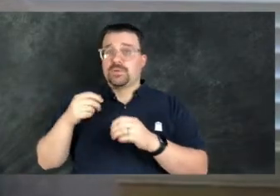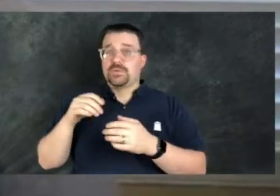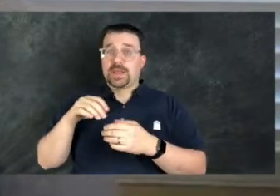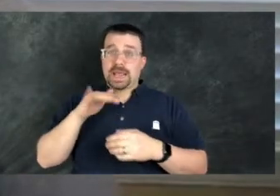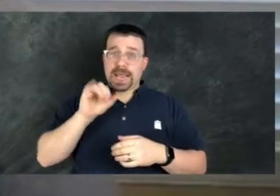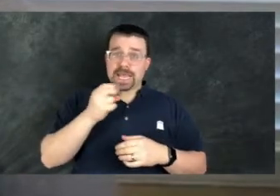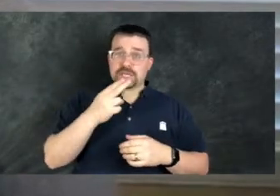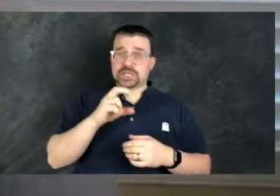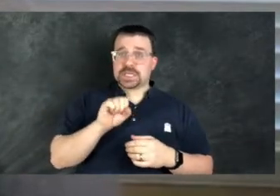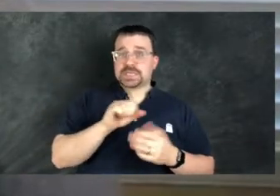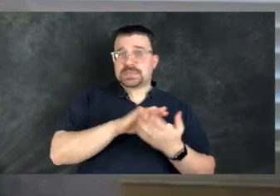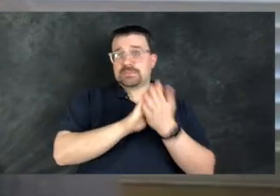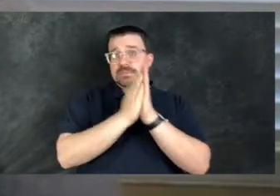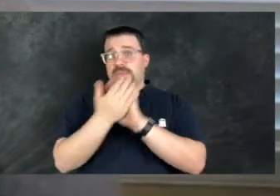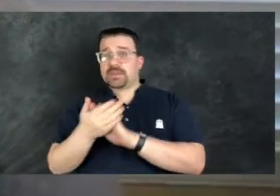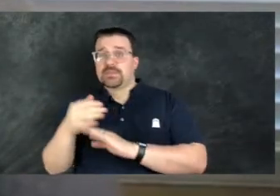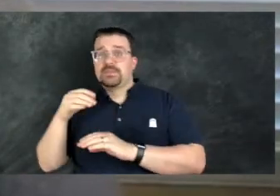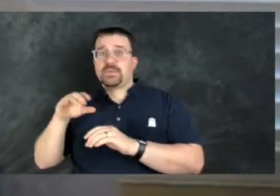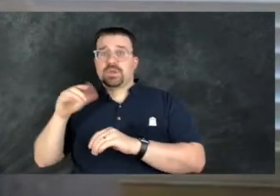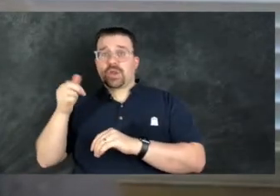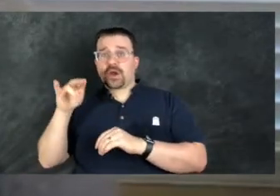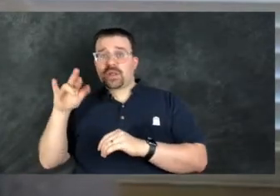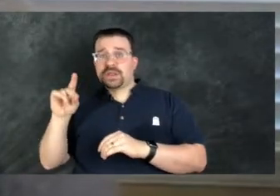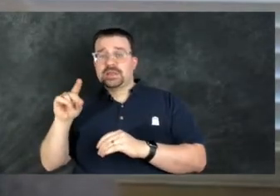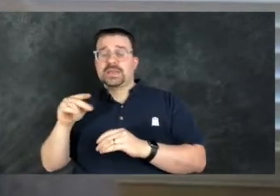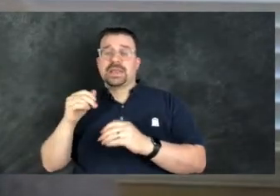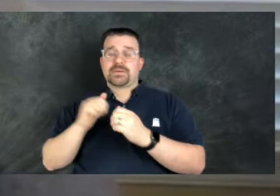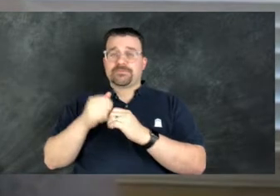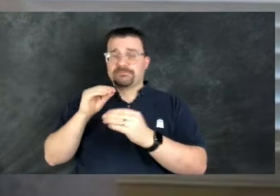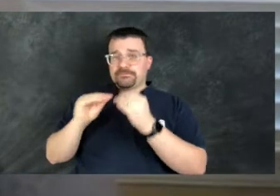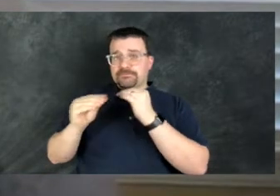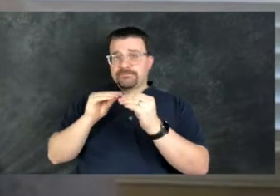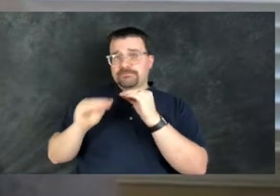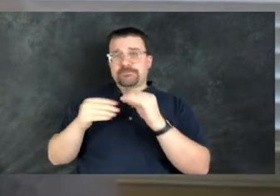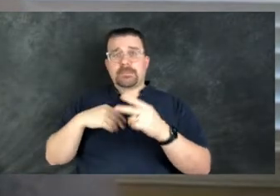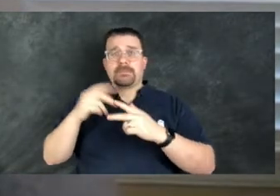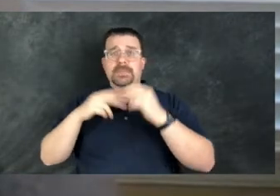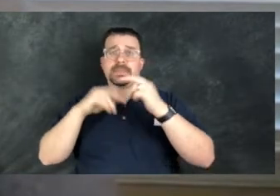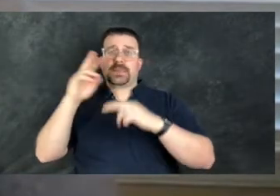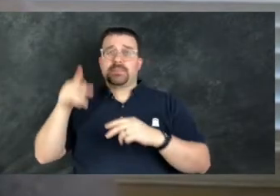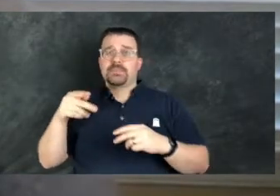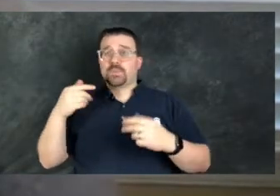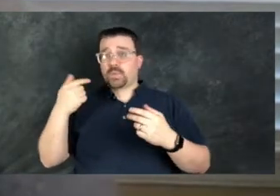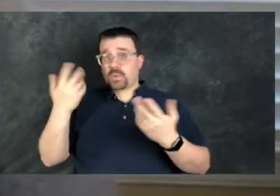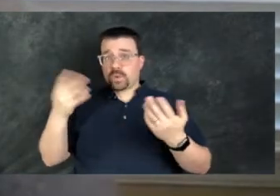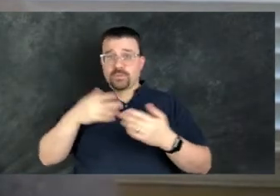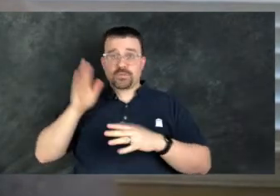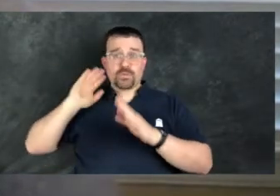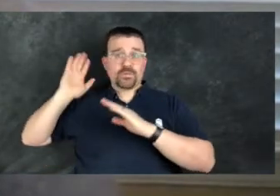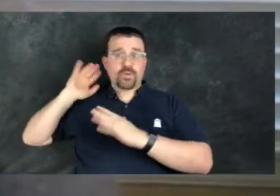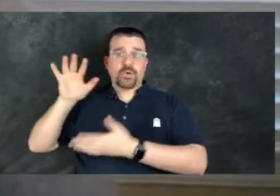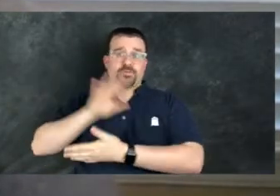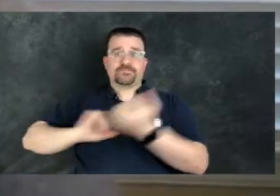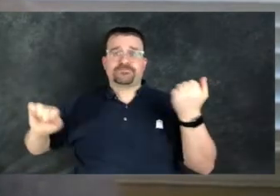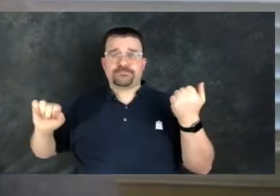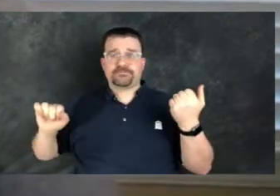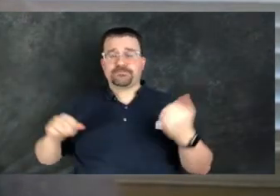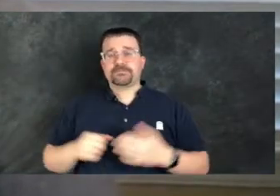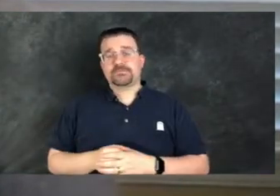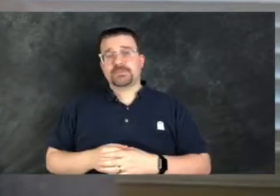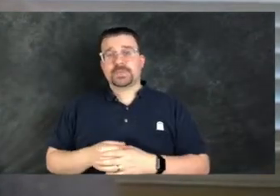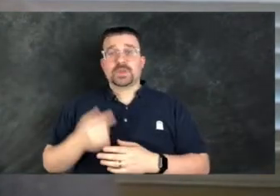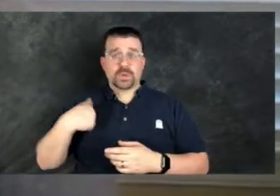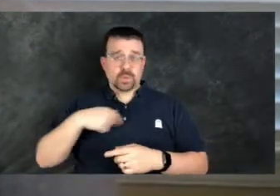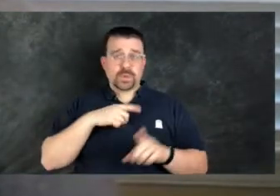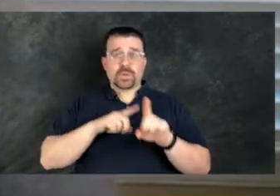into garlands, how he repairs and builds up what was ruined. We too will